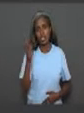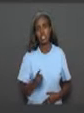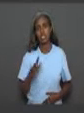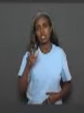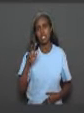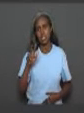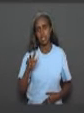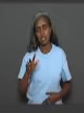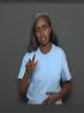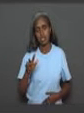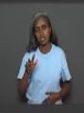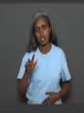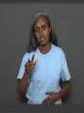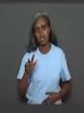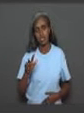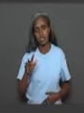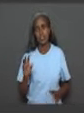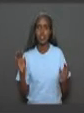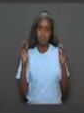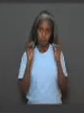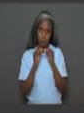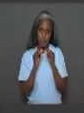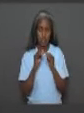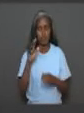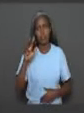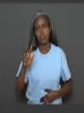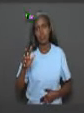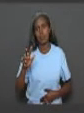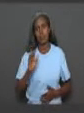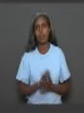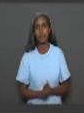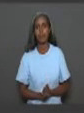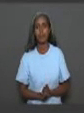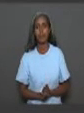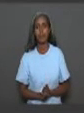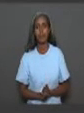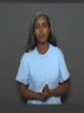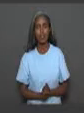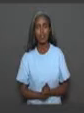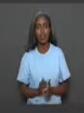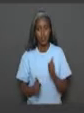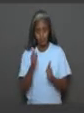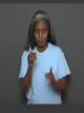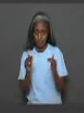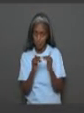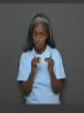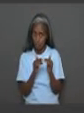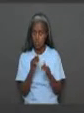1 over 3 plus 3, which